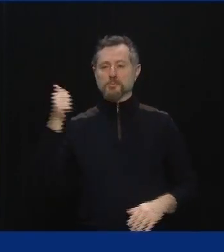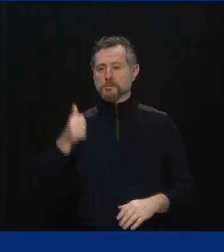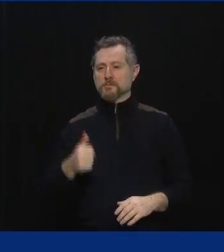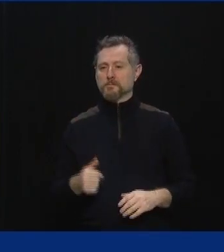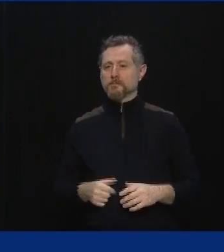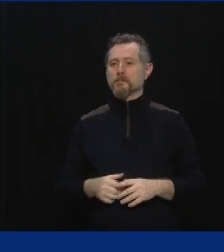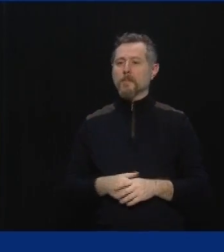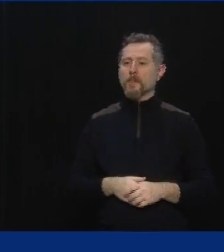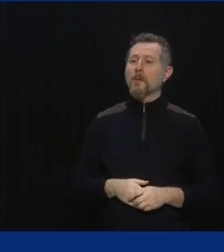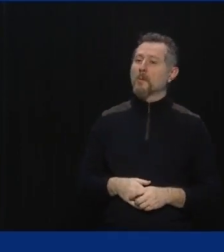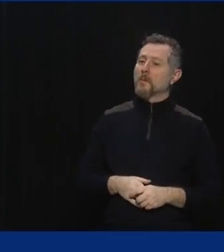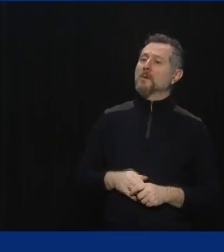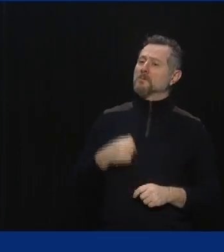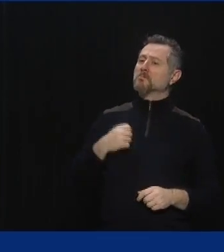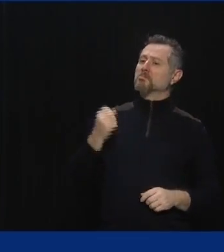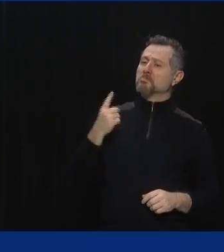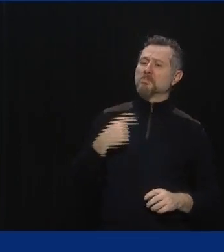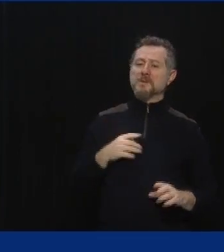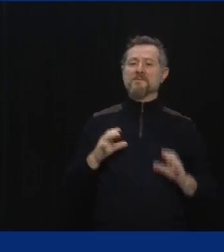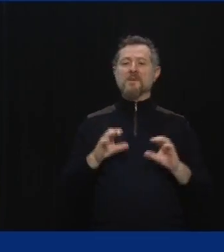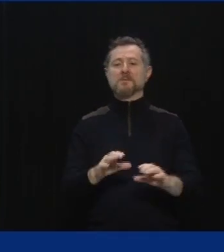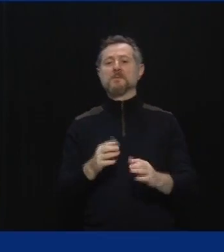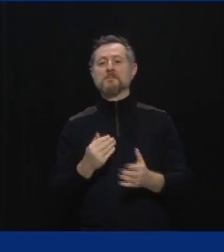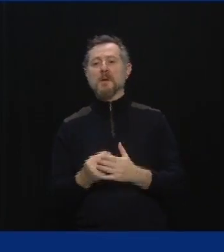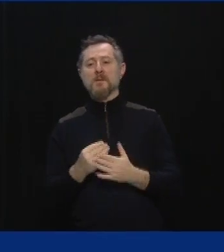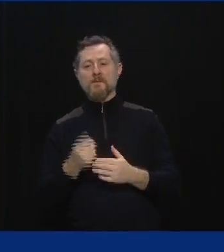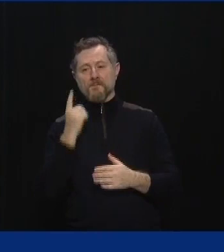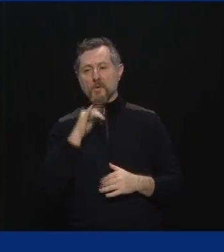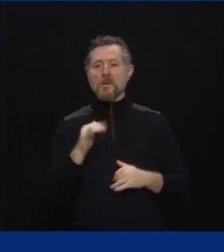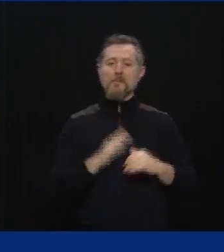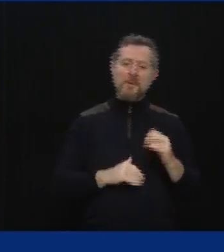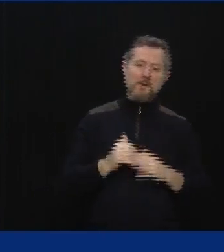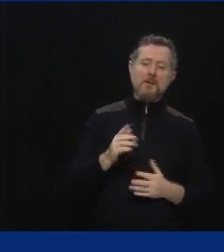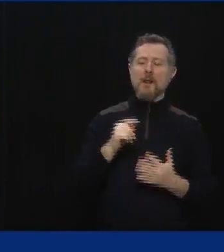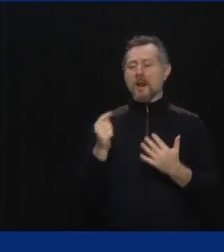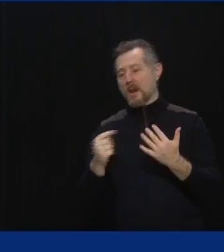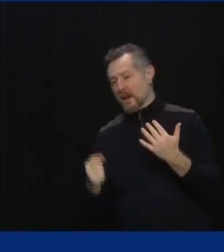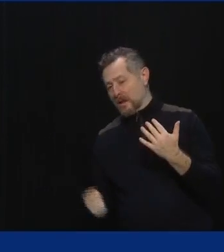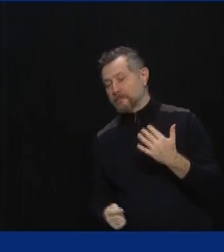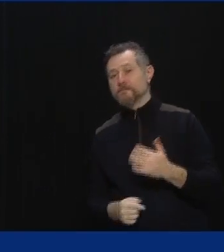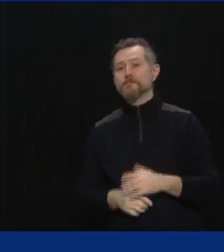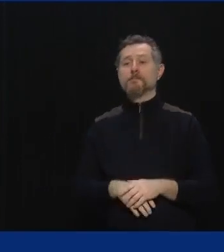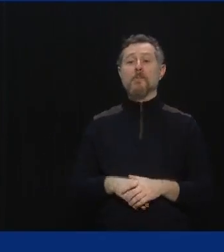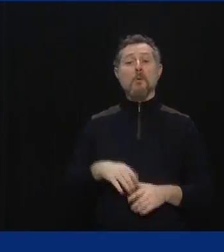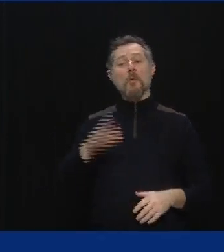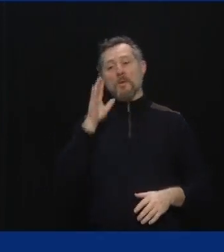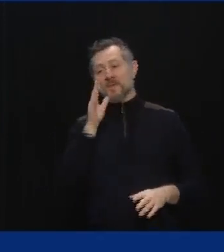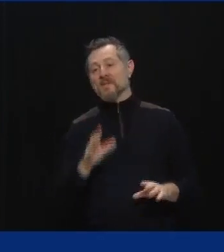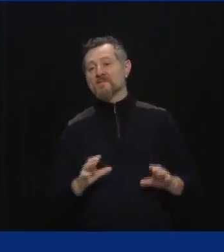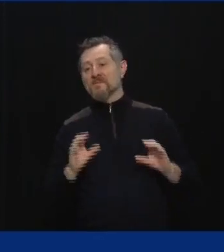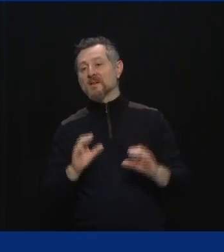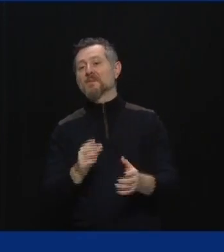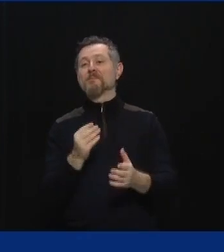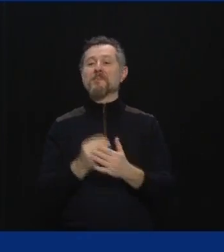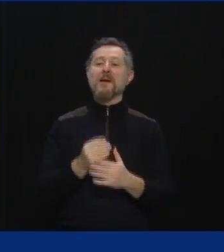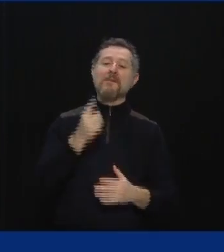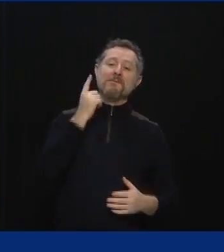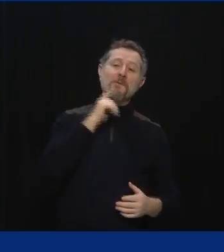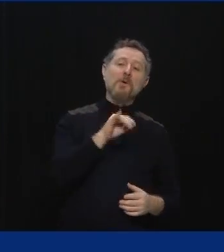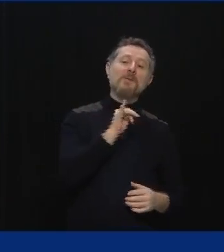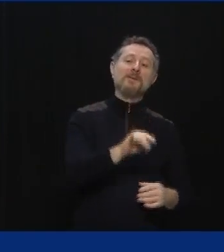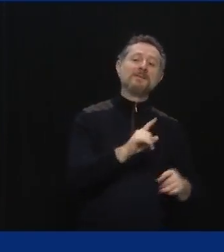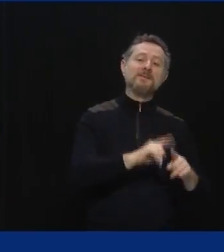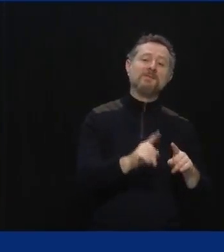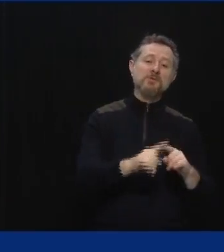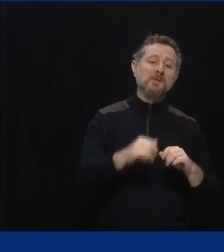capital dollars, and we talk about these things so lightly. We say we're gonna invest capital money into gray infrastructure,